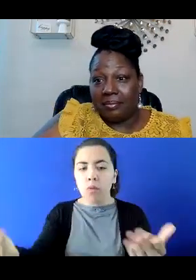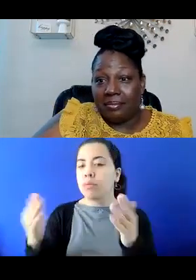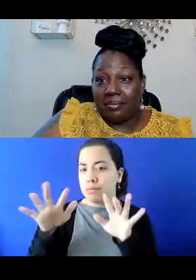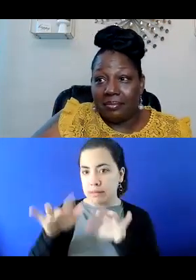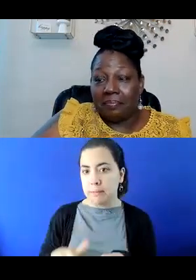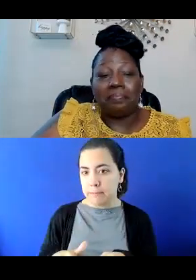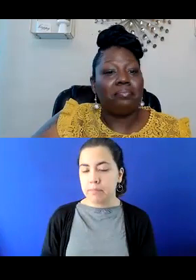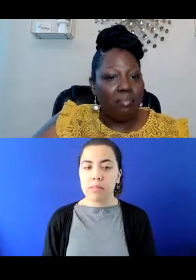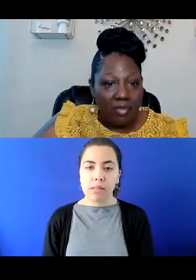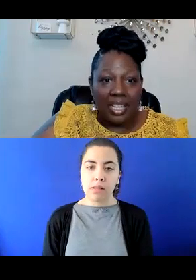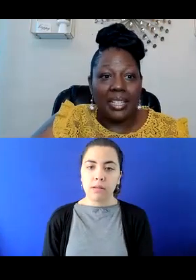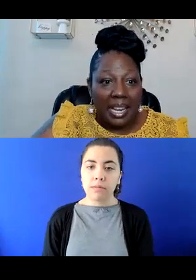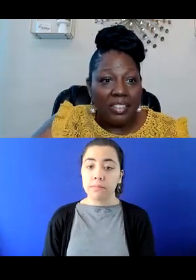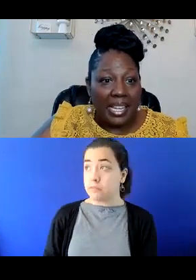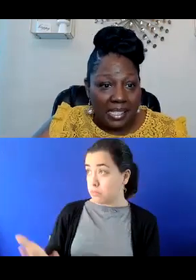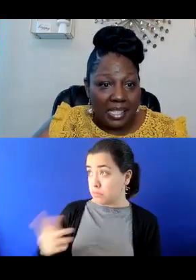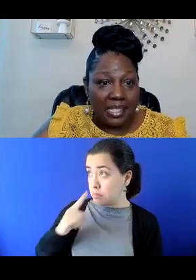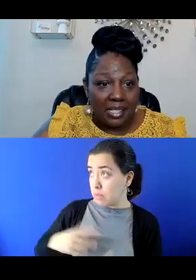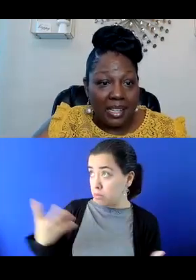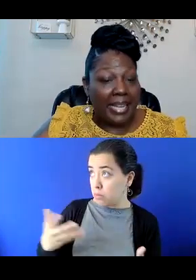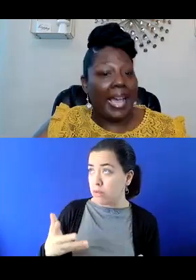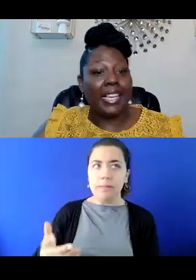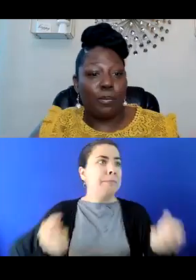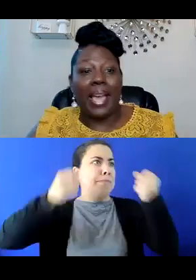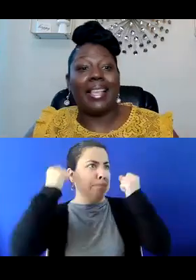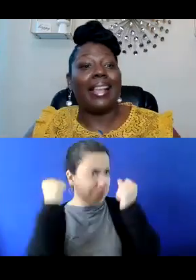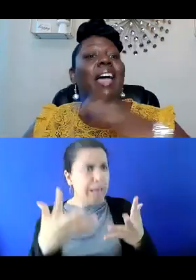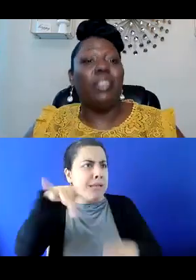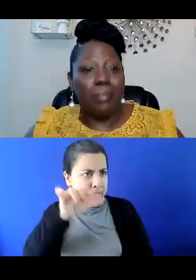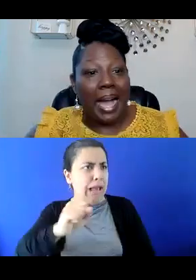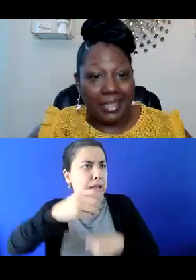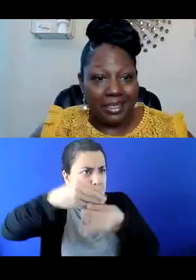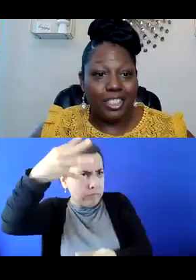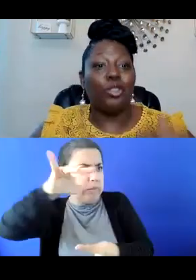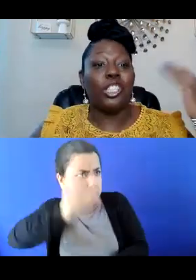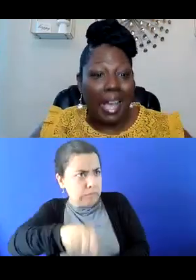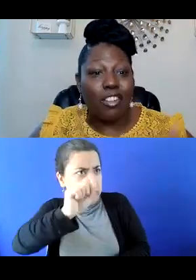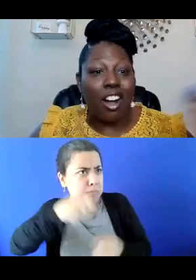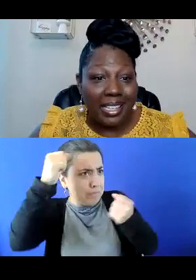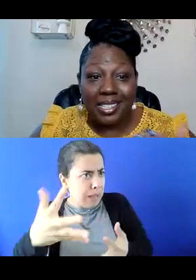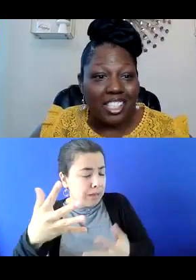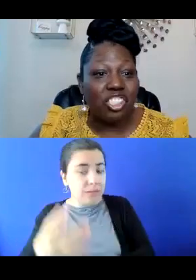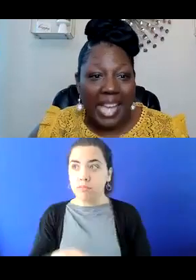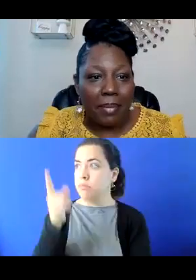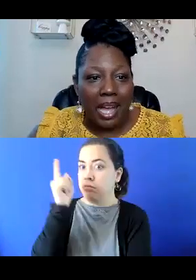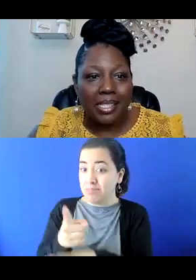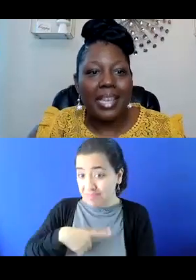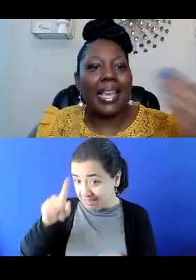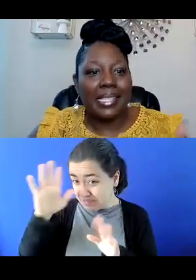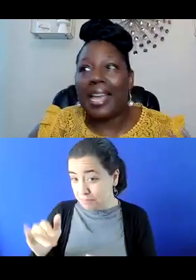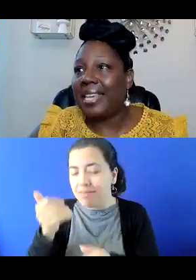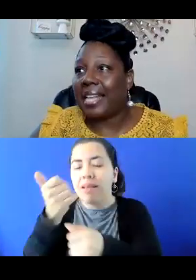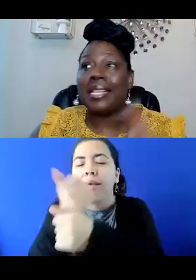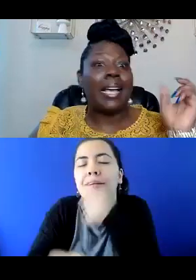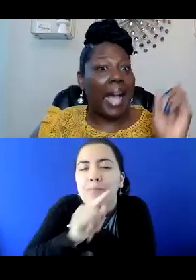of yeses. A lot of yeses. And I expect that everybody should have gone into this chat box